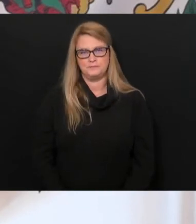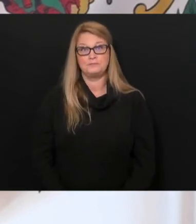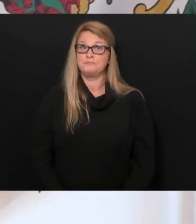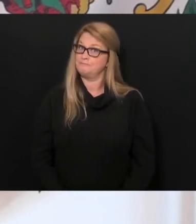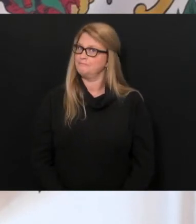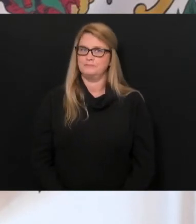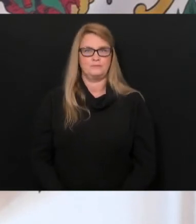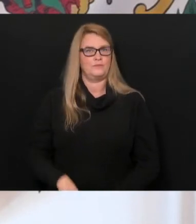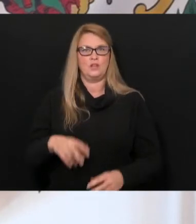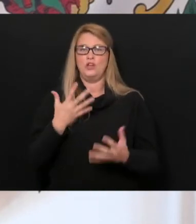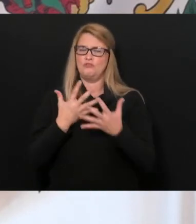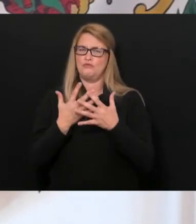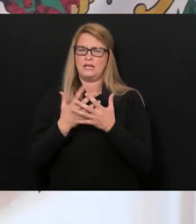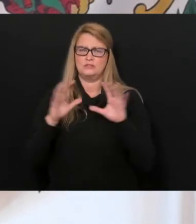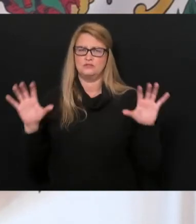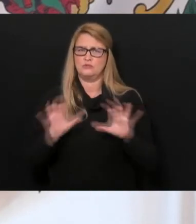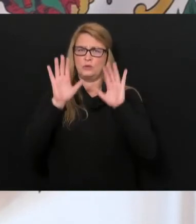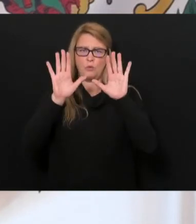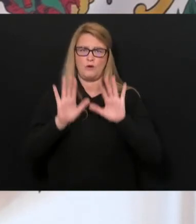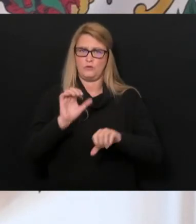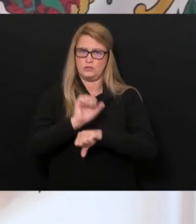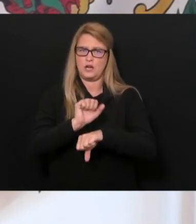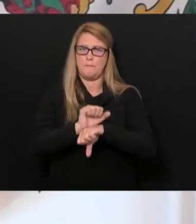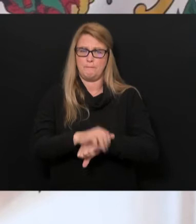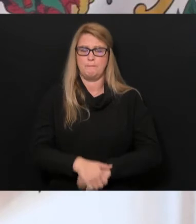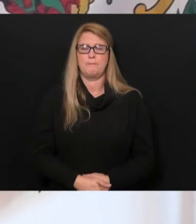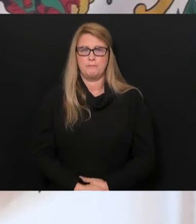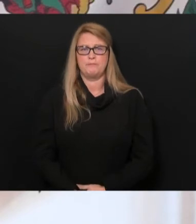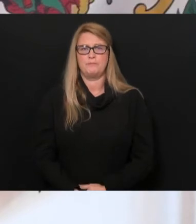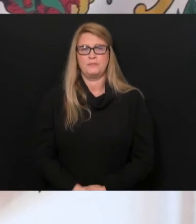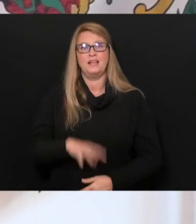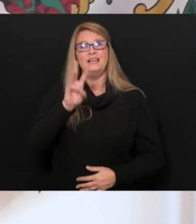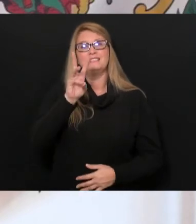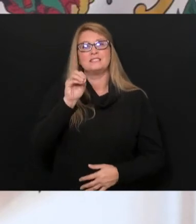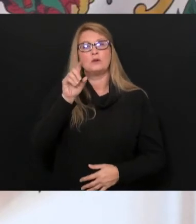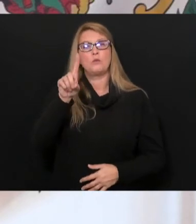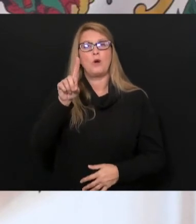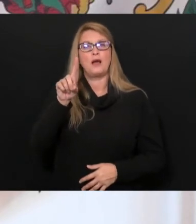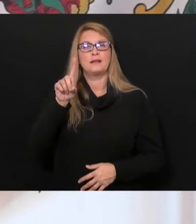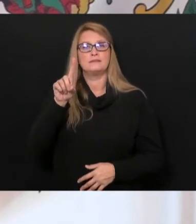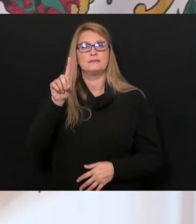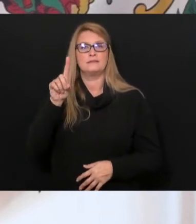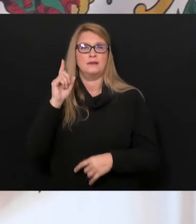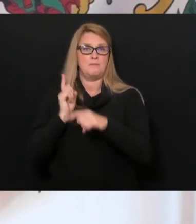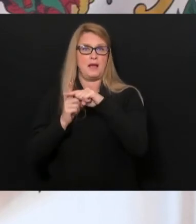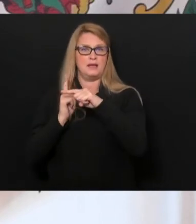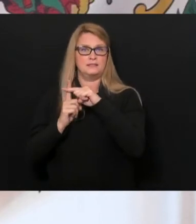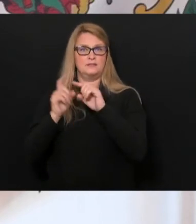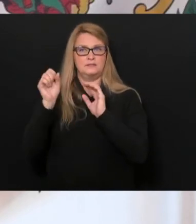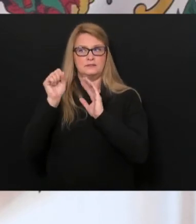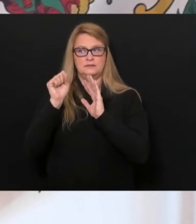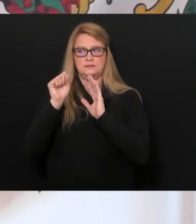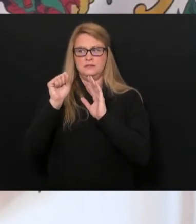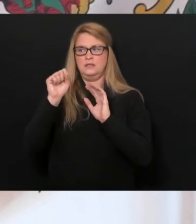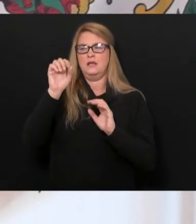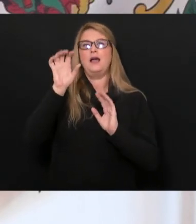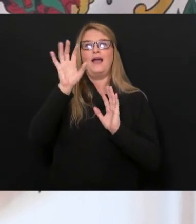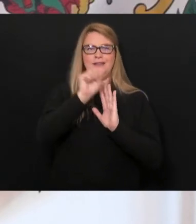what corrections is doing. There's 601 cases in the state. There's 253 at St.